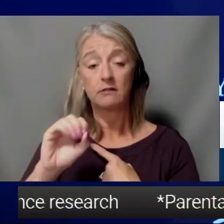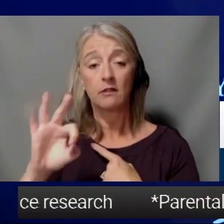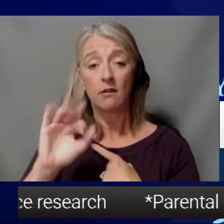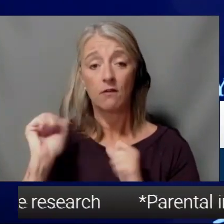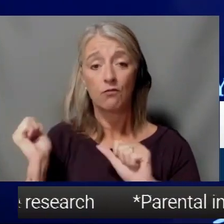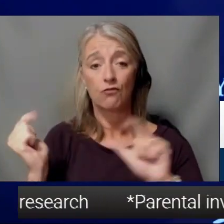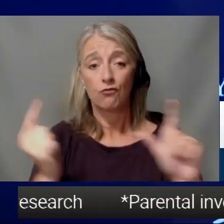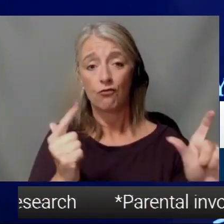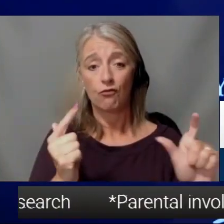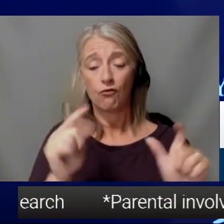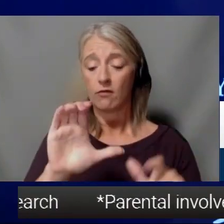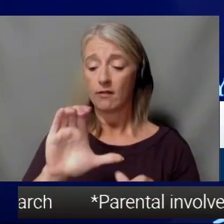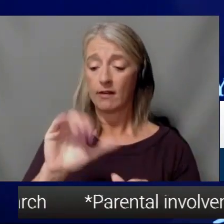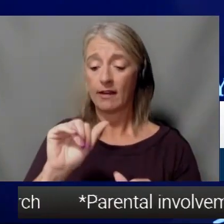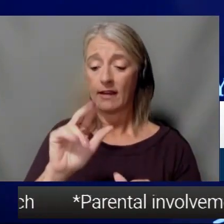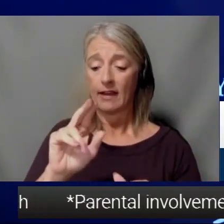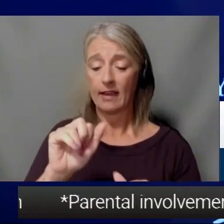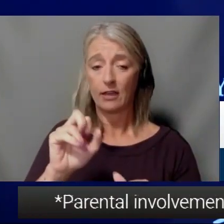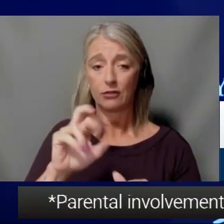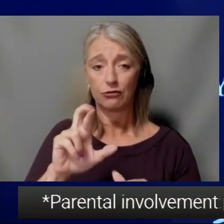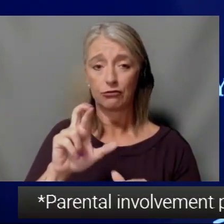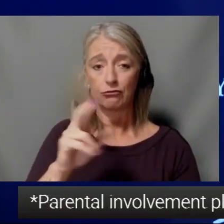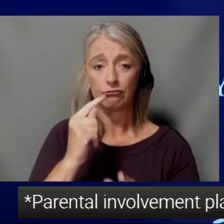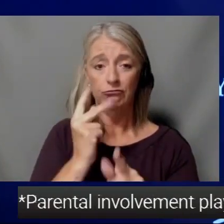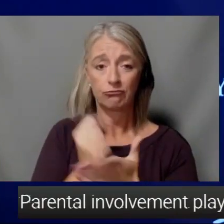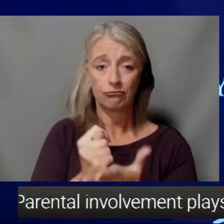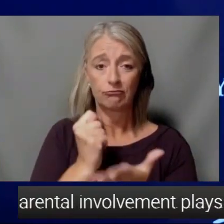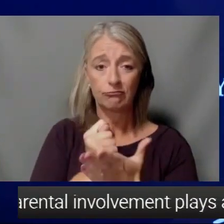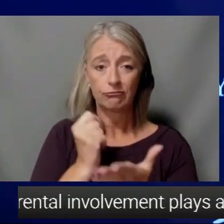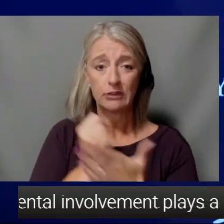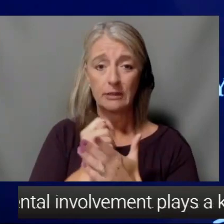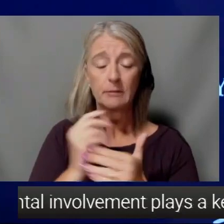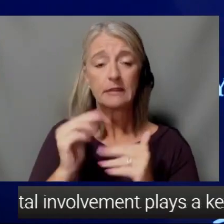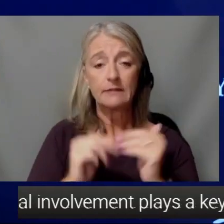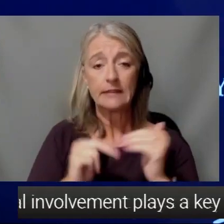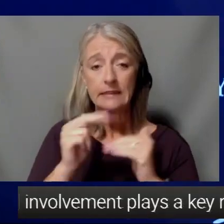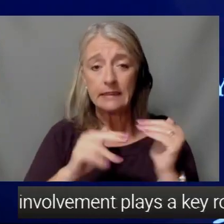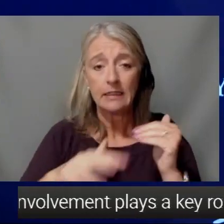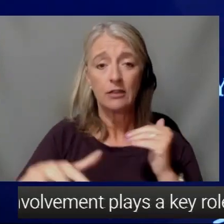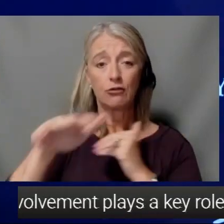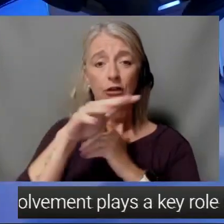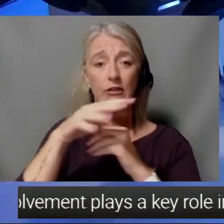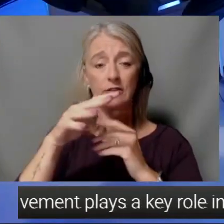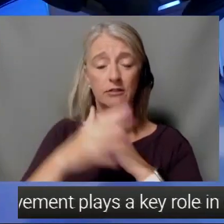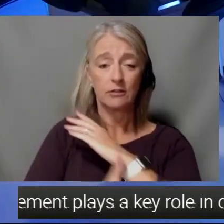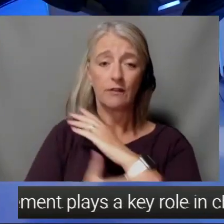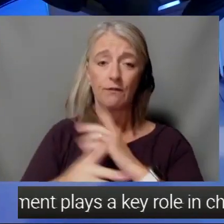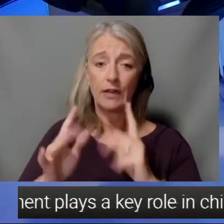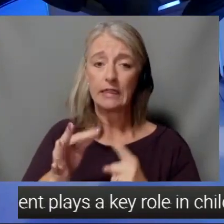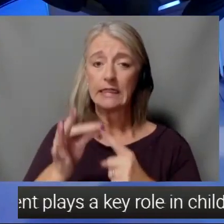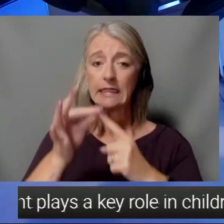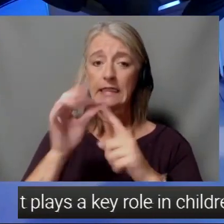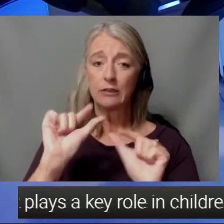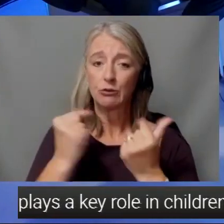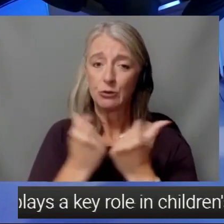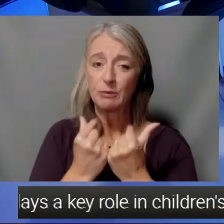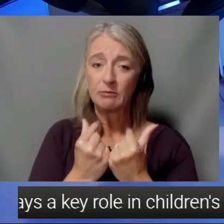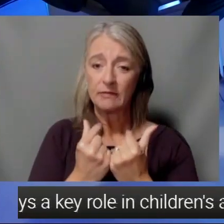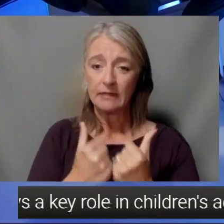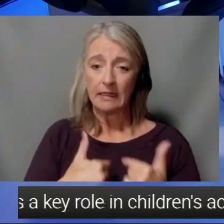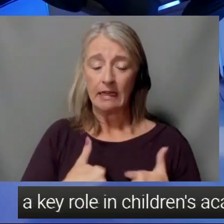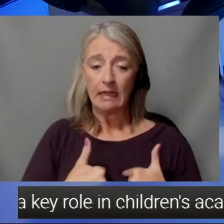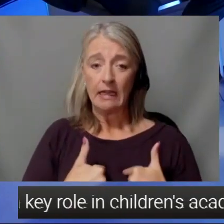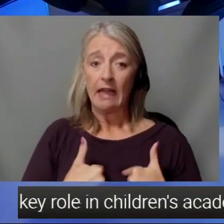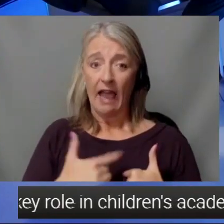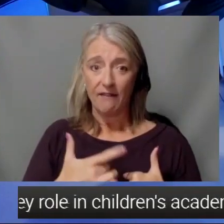cancer treatment facilities across the country. So it really is a very elite group. So for people like me, I can say it's a big deal. This is just a big